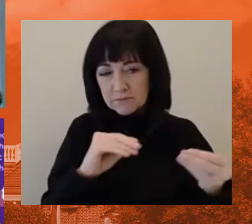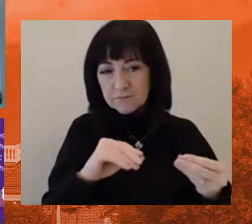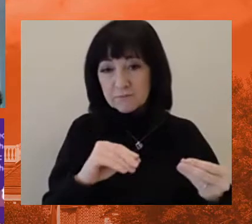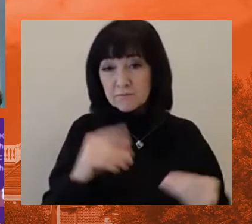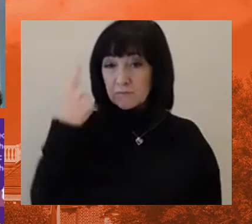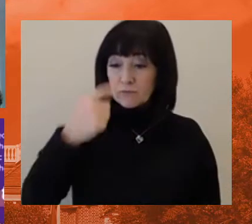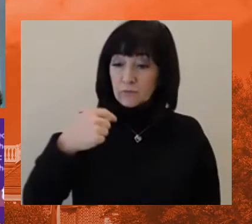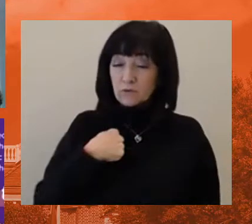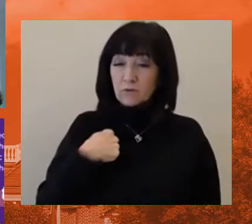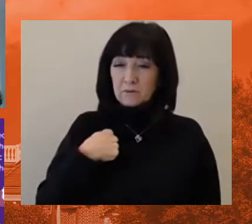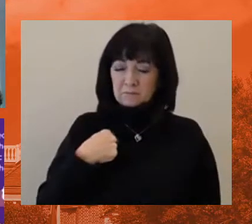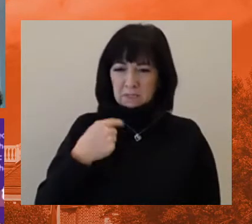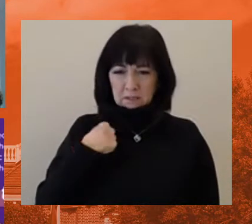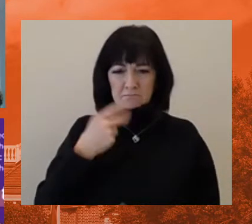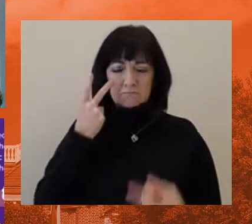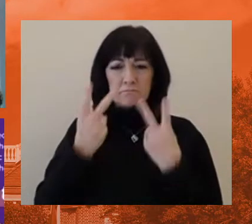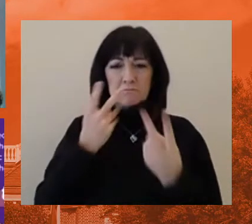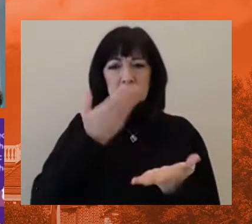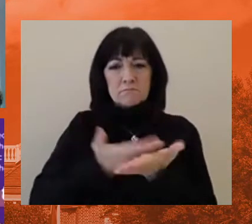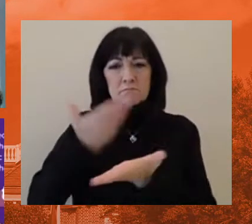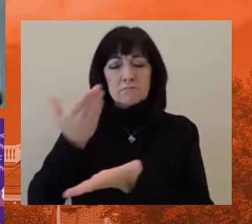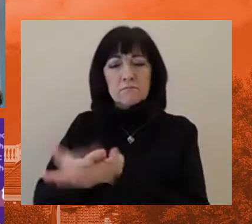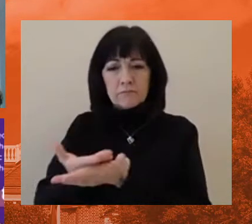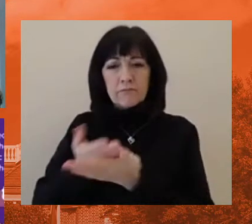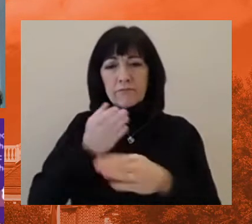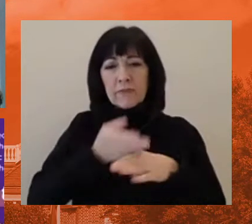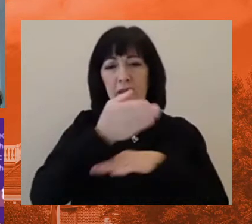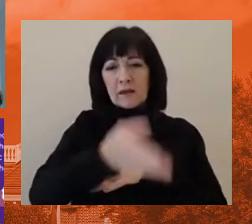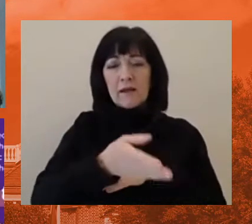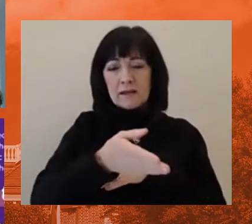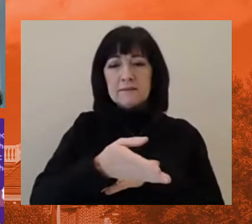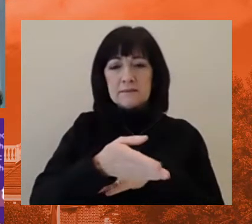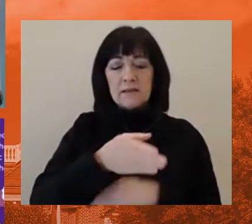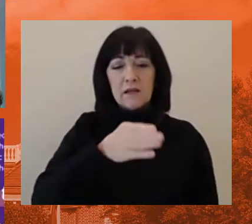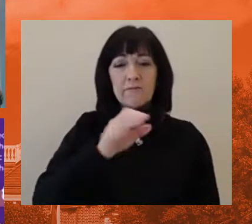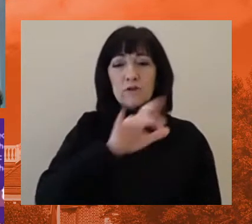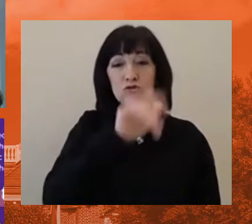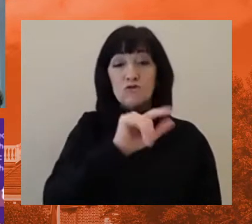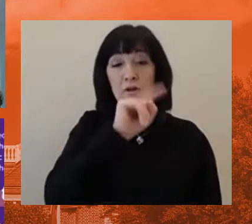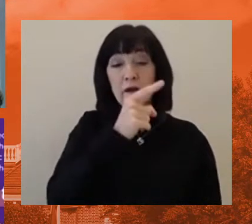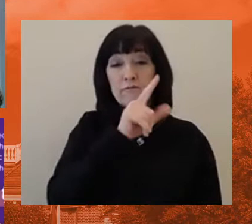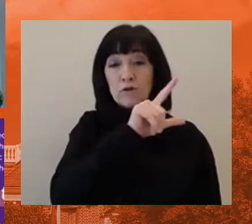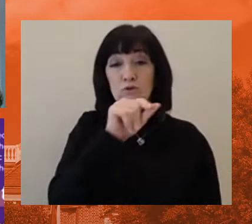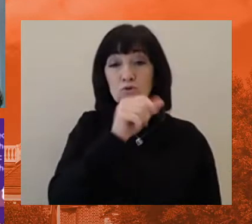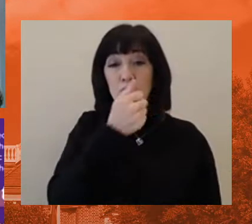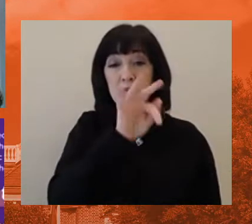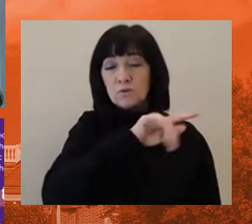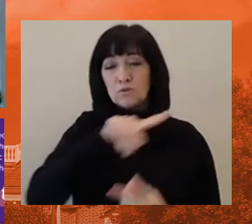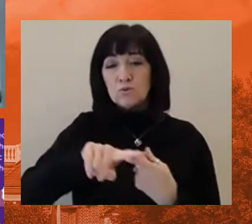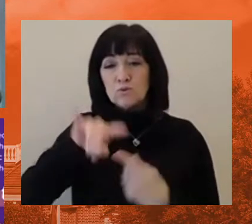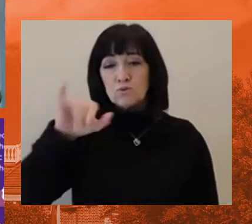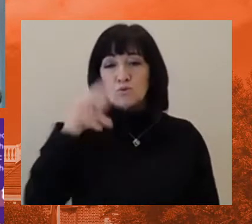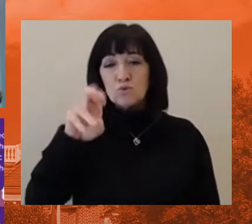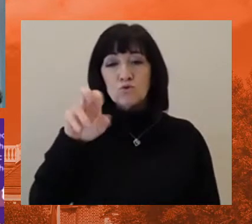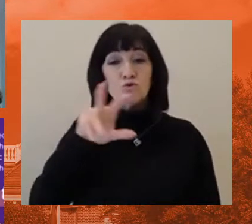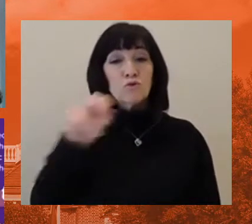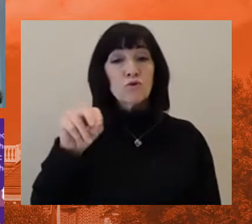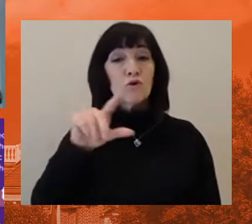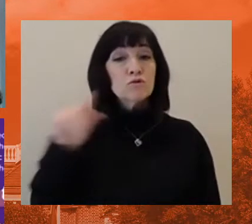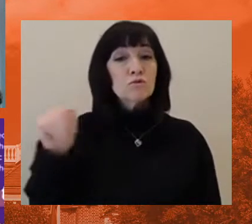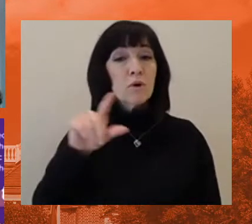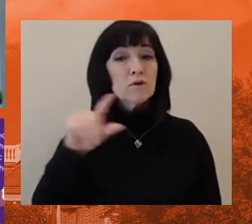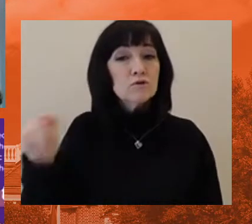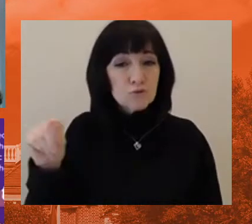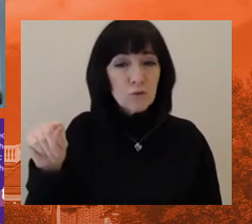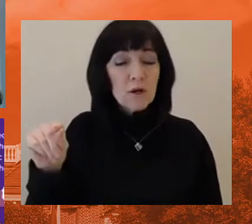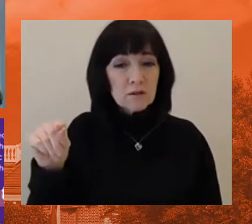the report is that for the period of July 1, 2019, through June 30th, 2020, over